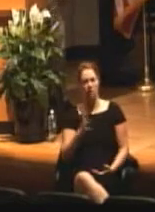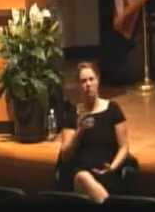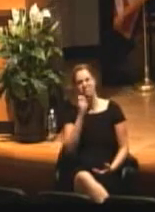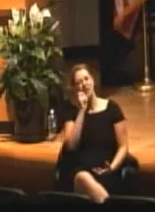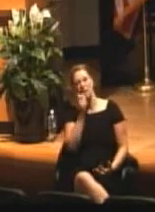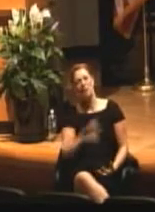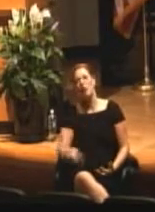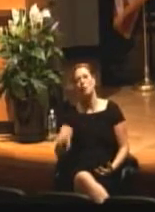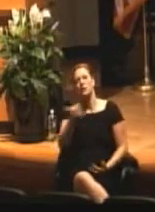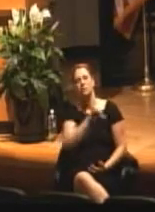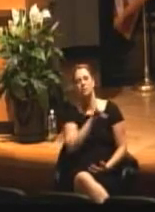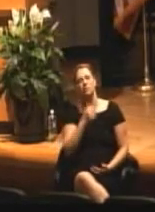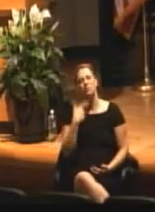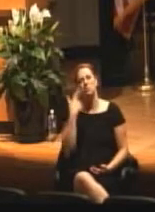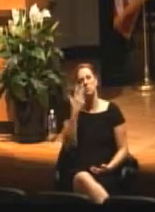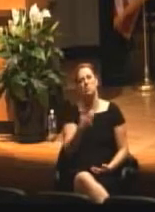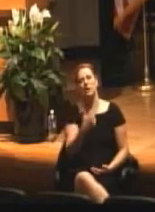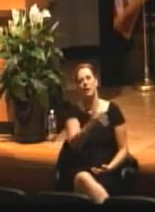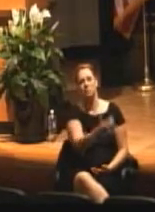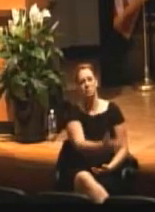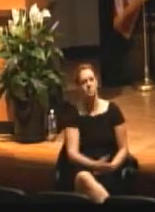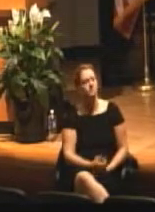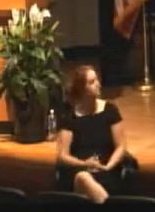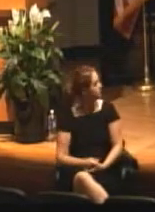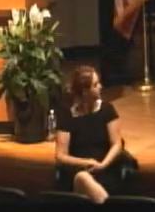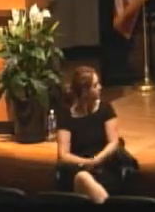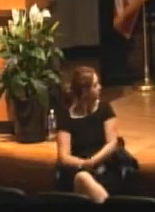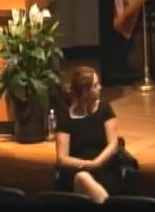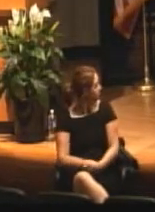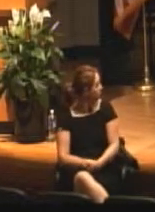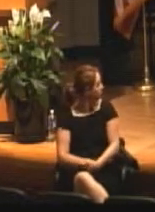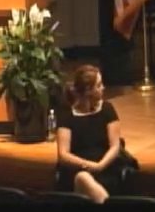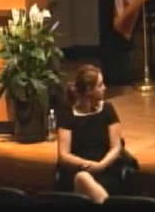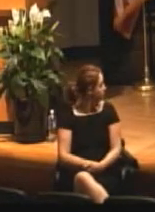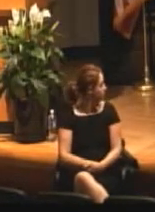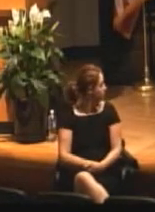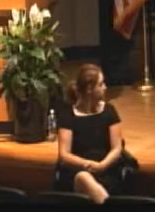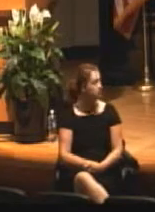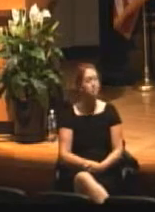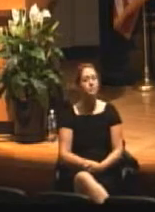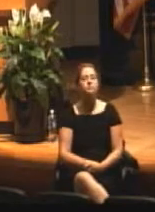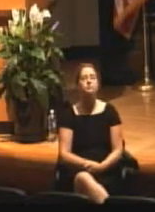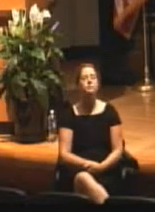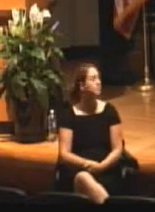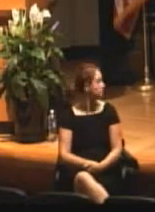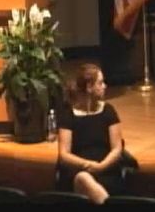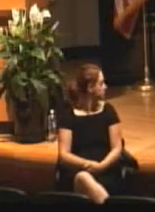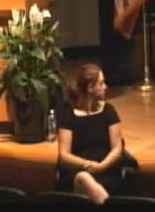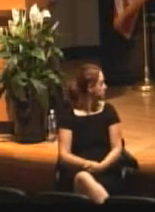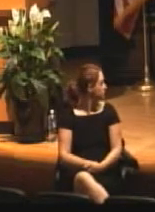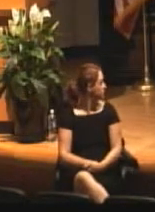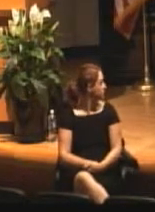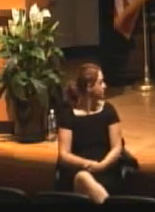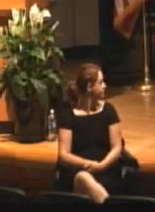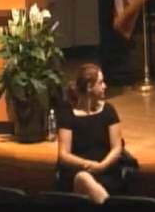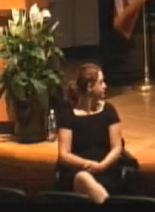they come up a little bit. So we'll go through those pieces and get that appraisal in and go through.